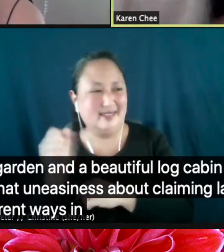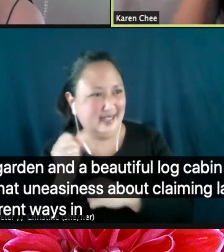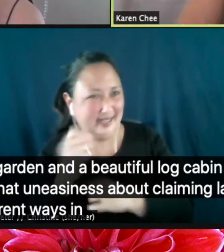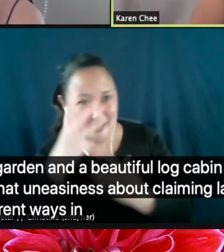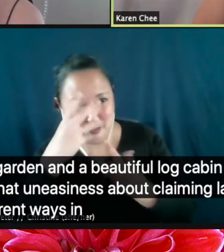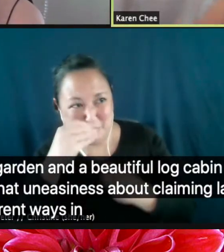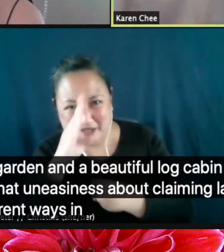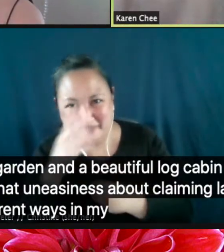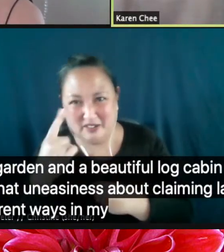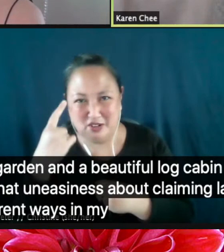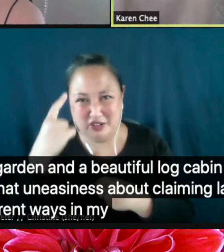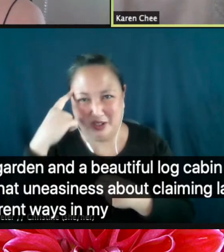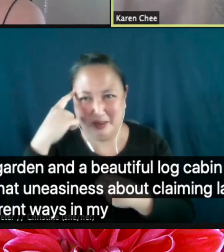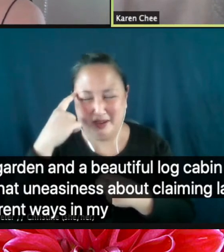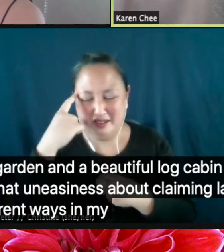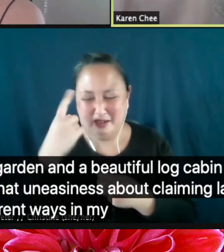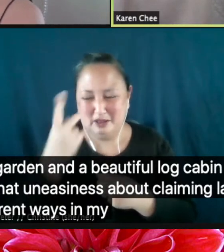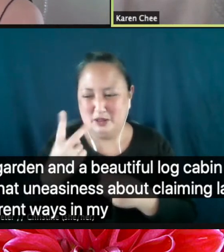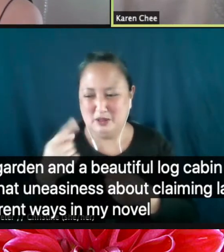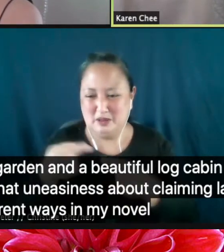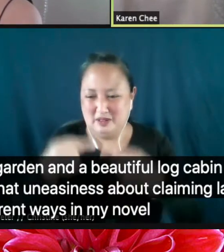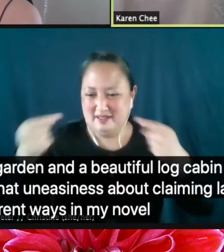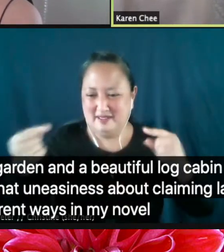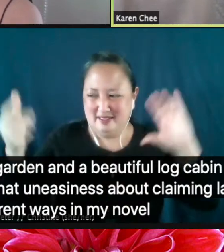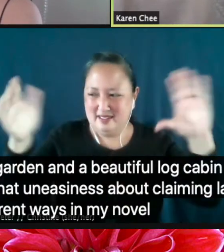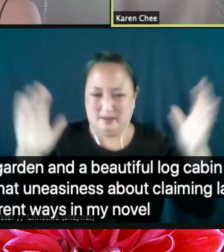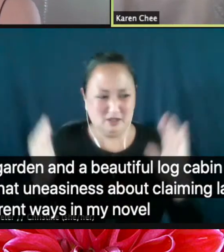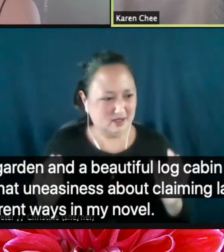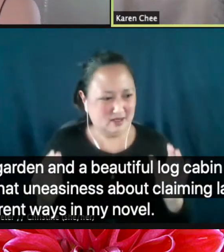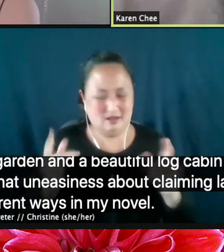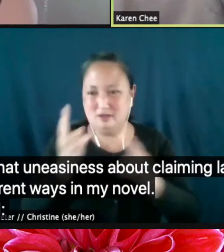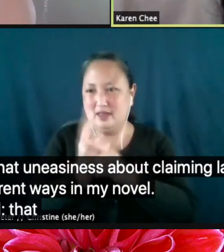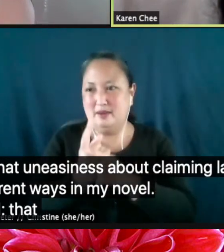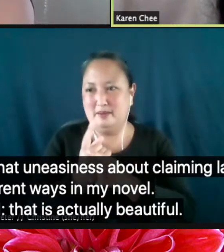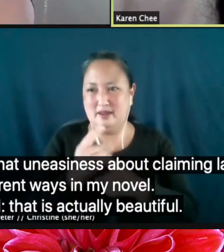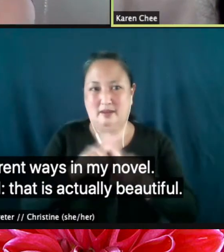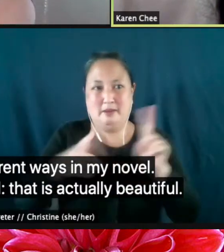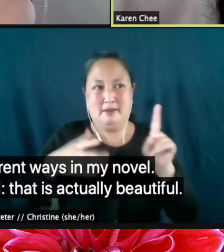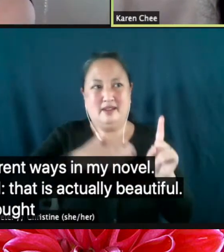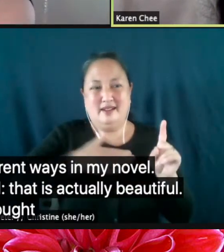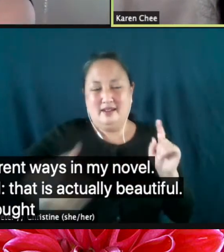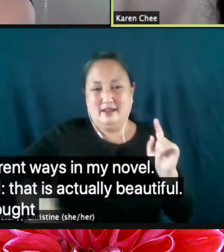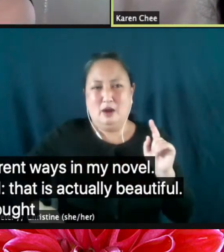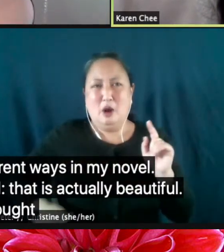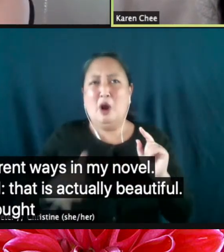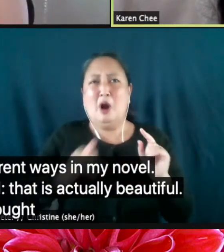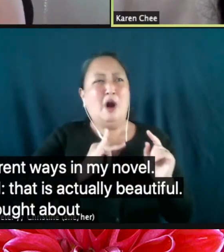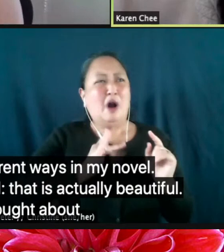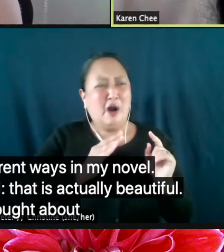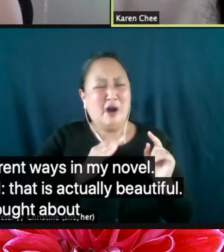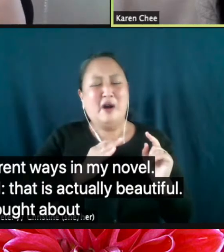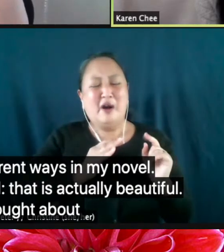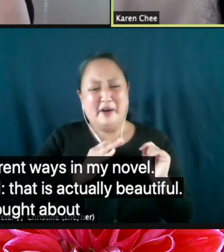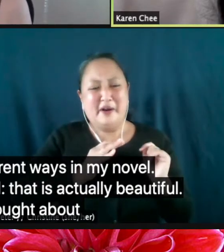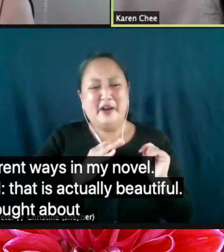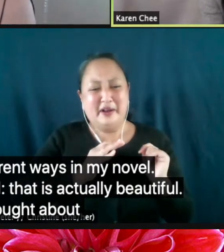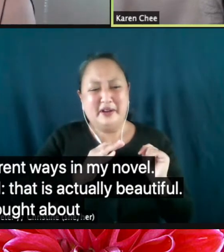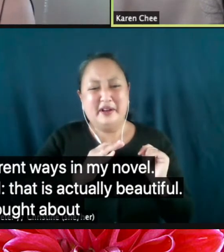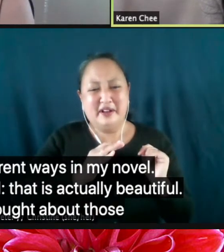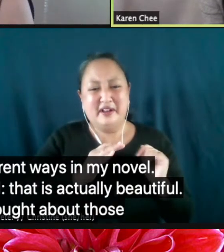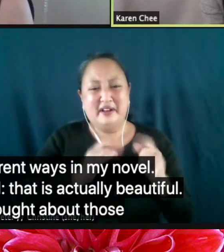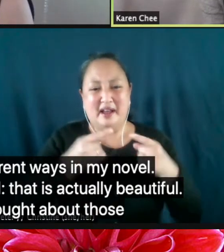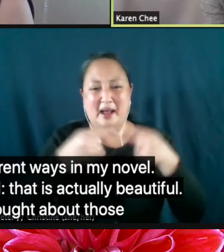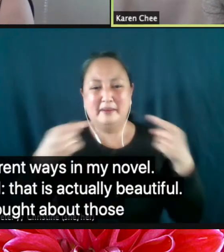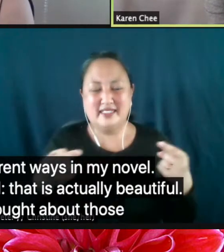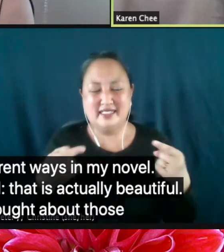thought about those two in juxtaposition, but it is, my gut reaction is it's really cool how I think in kind of oppositely